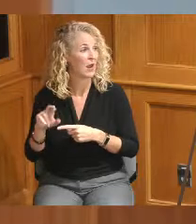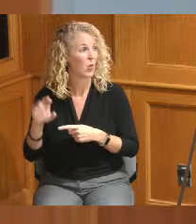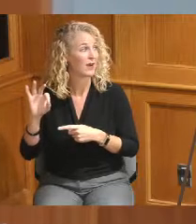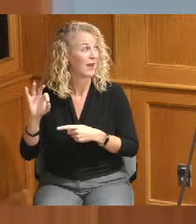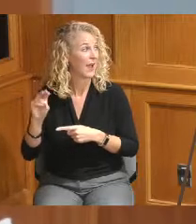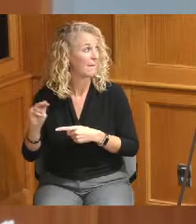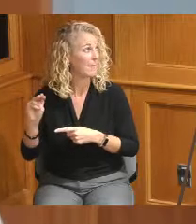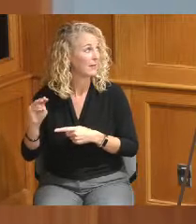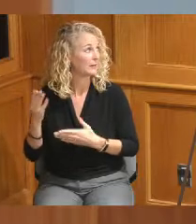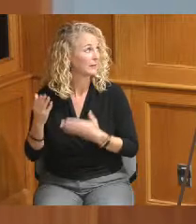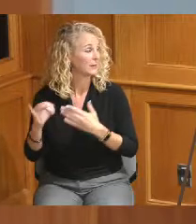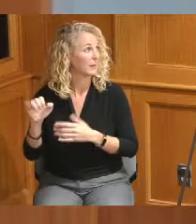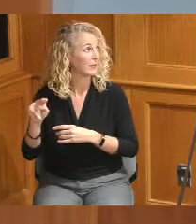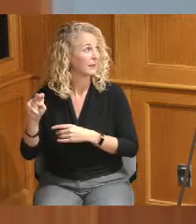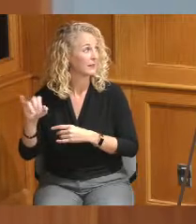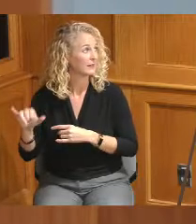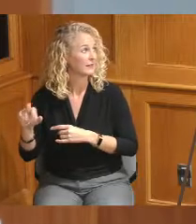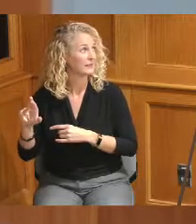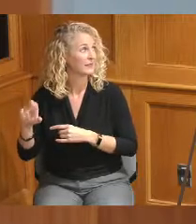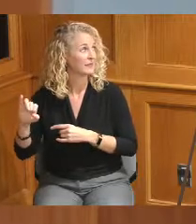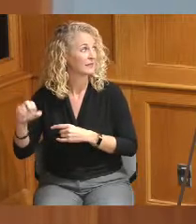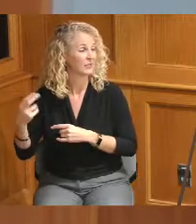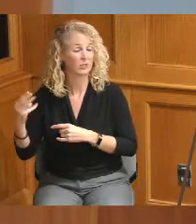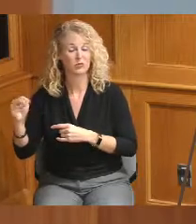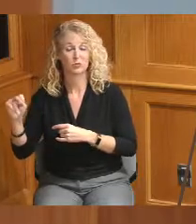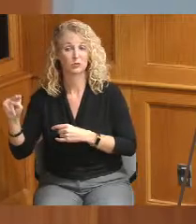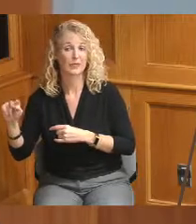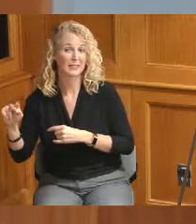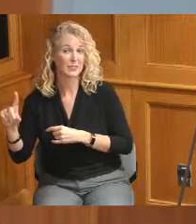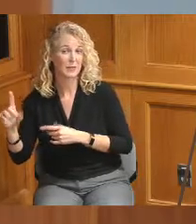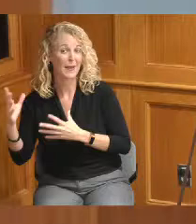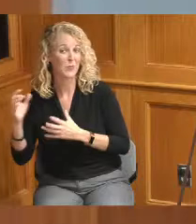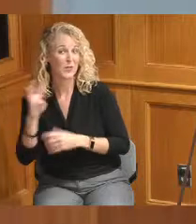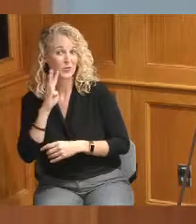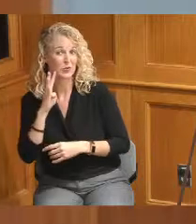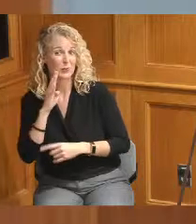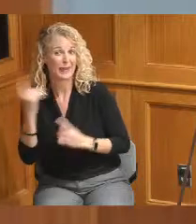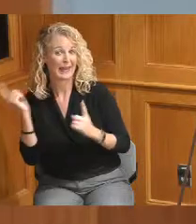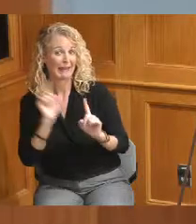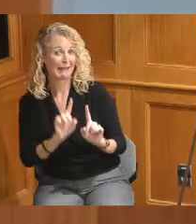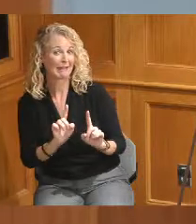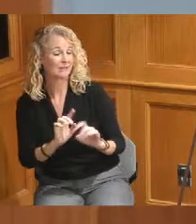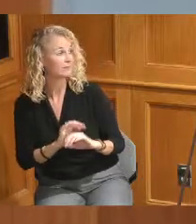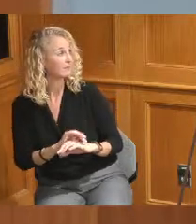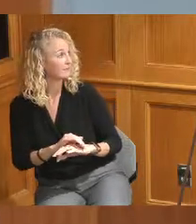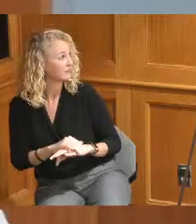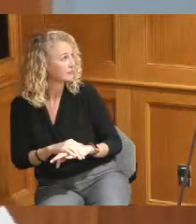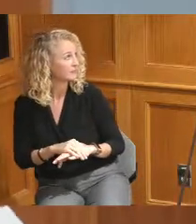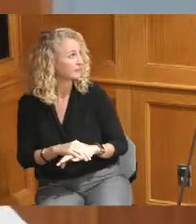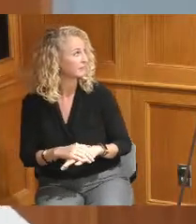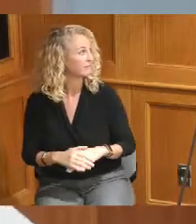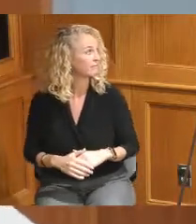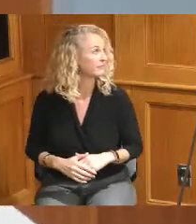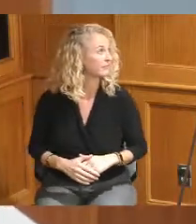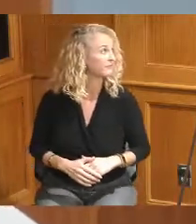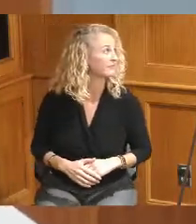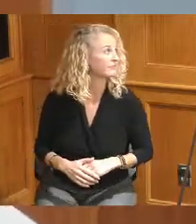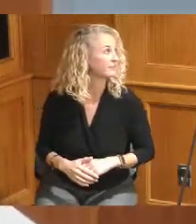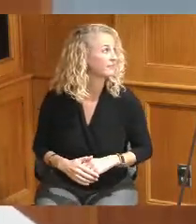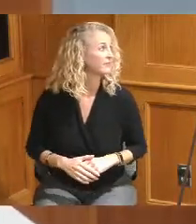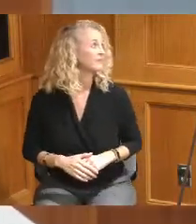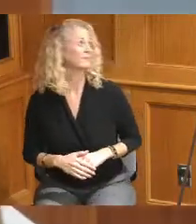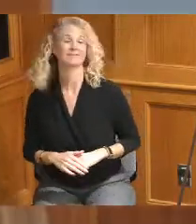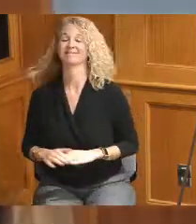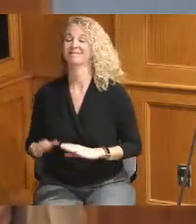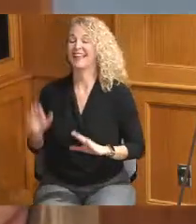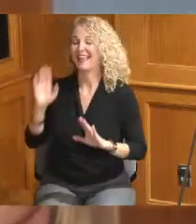Jenny Richmond may want to speak because she oversees that division and is maybe going to correct me if I'm wrong. Yes, well, you have that chart. Go ahead and speak,